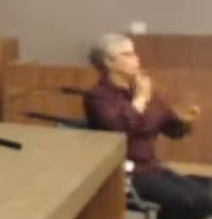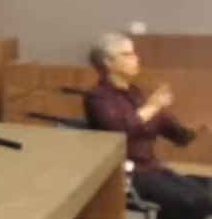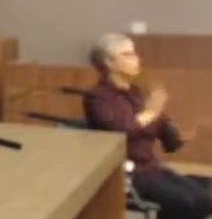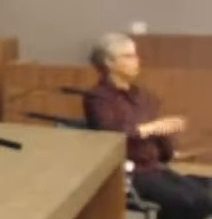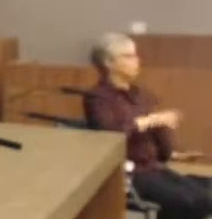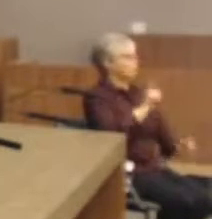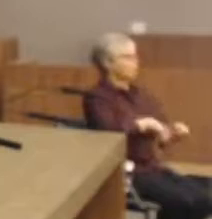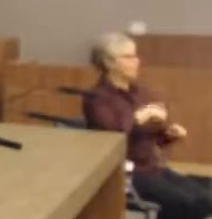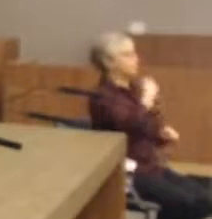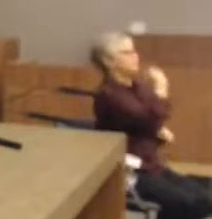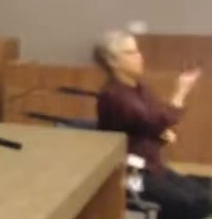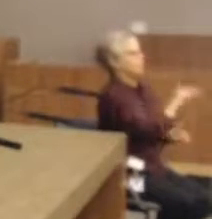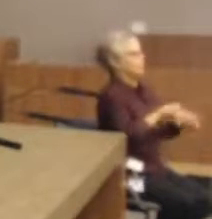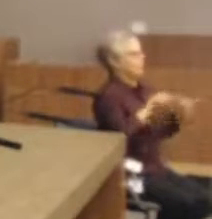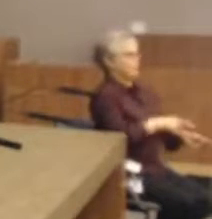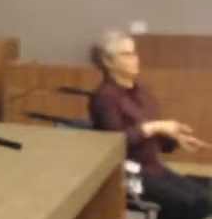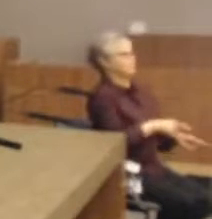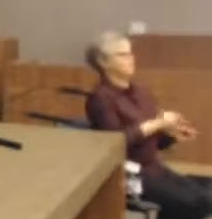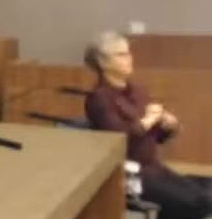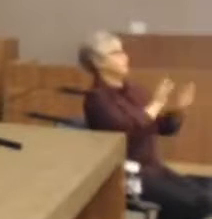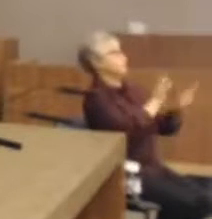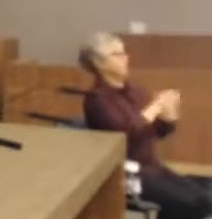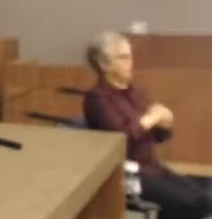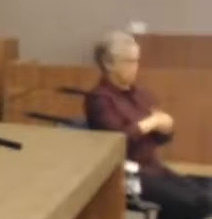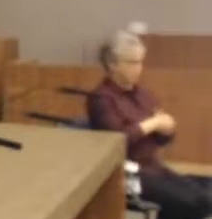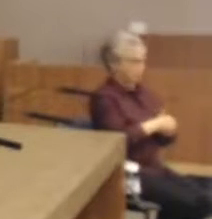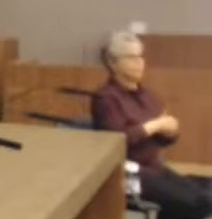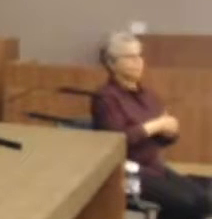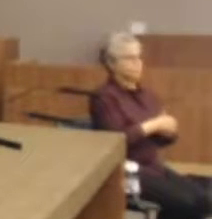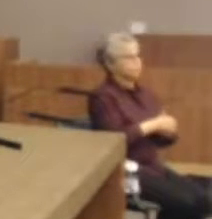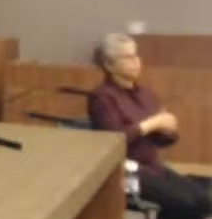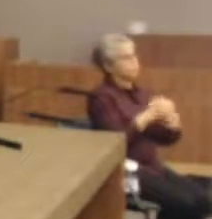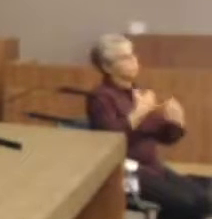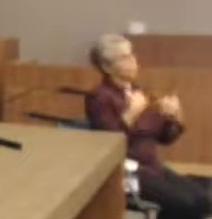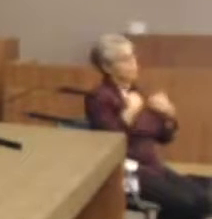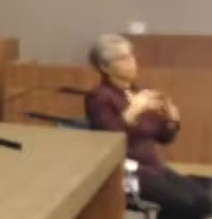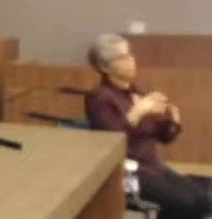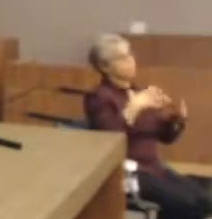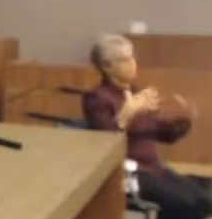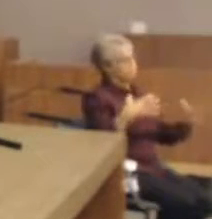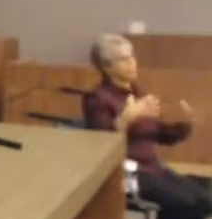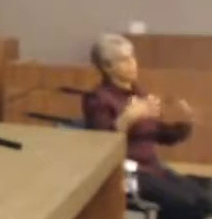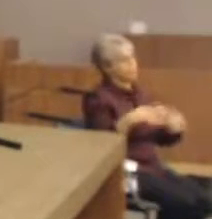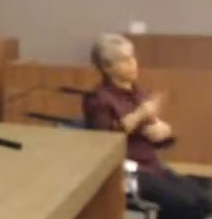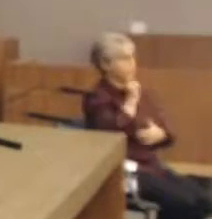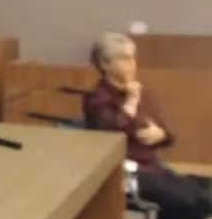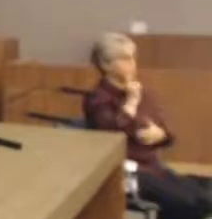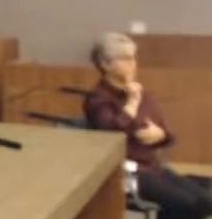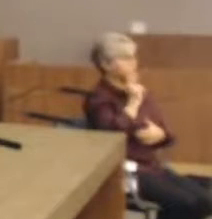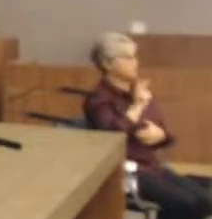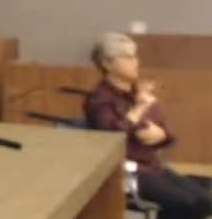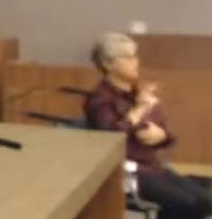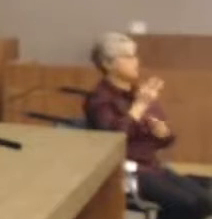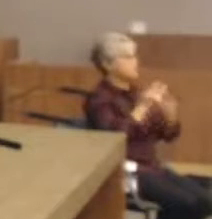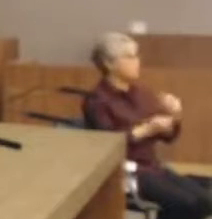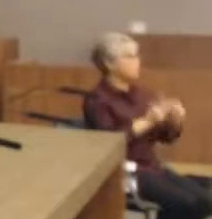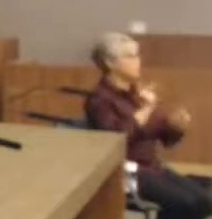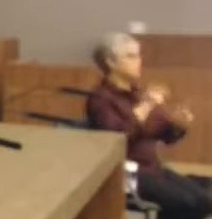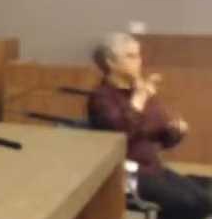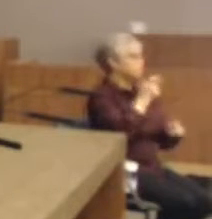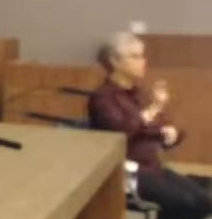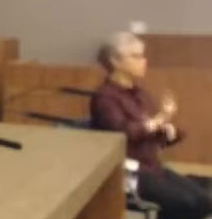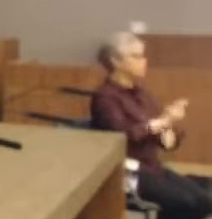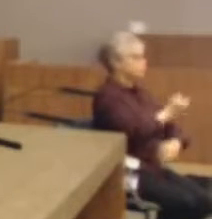right? Exactly. That's why we have a lot of chronic victimization in both of those populations, right? People who use substances and people who have mental health